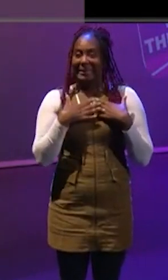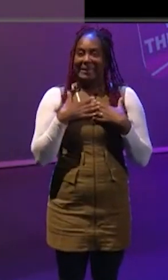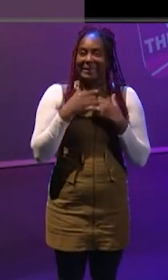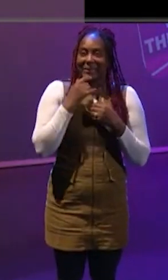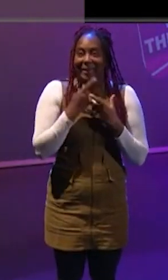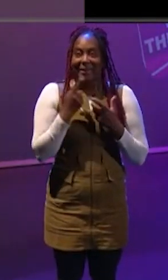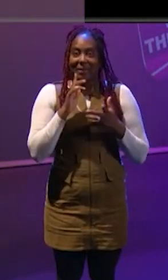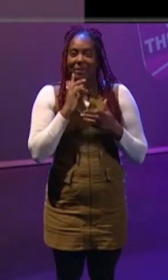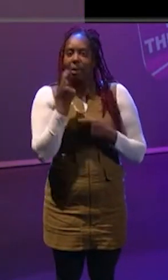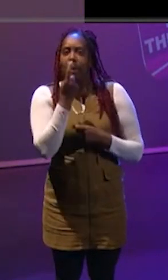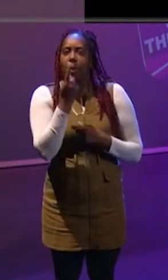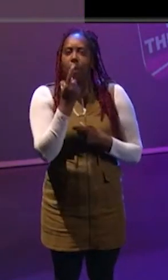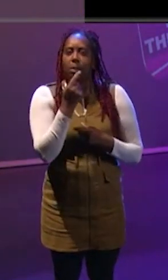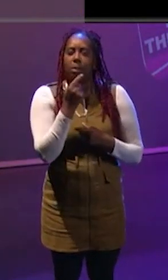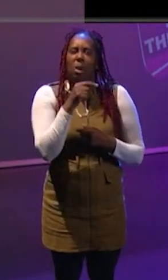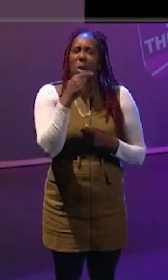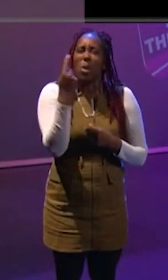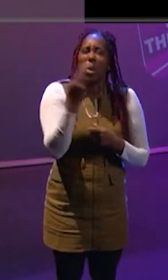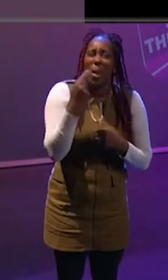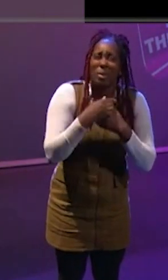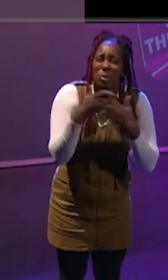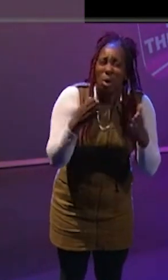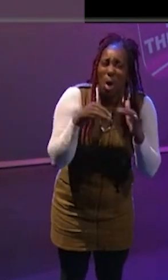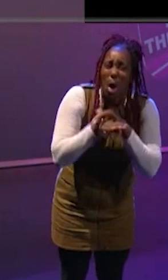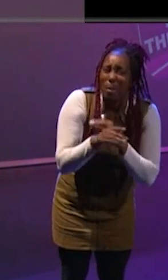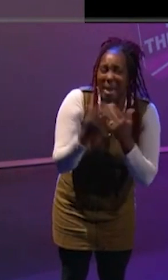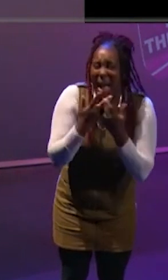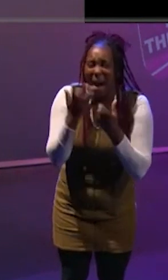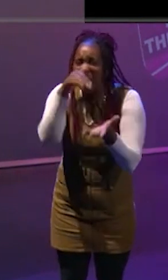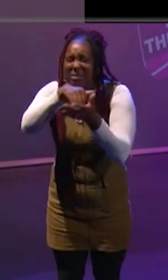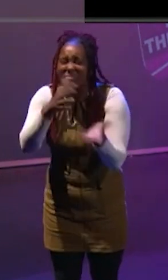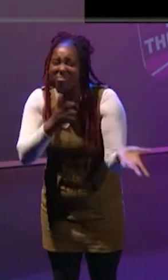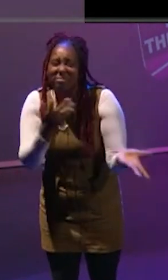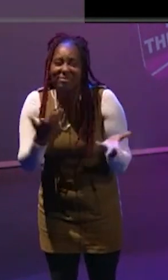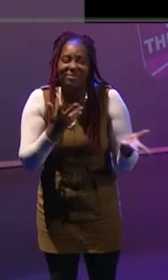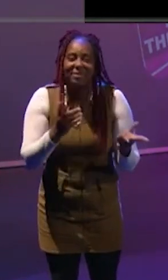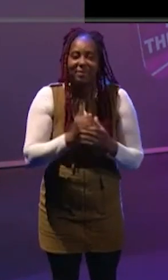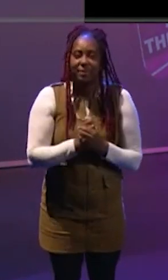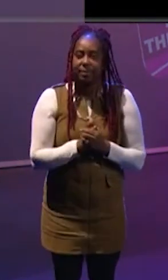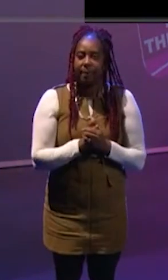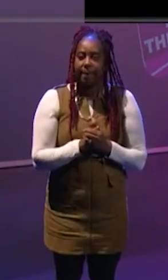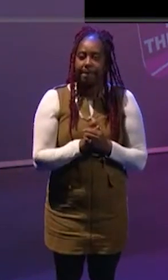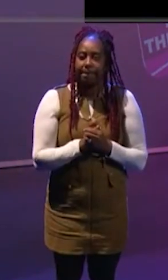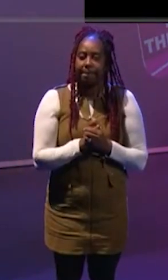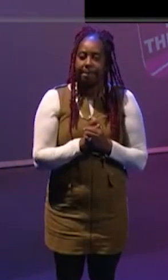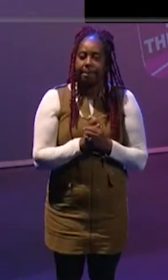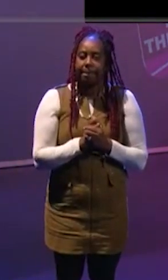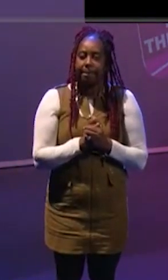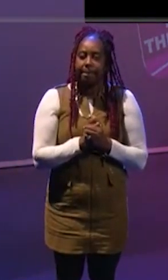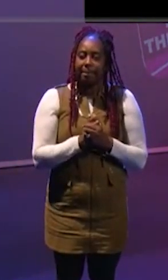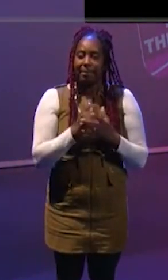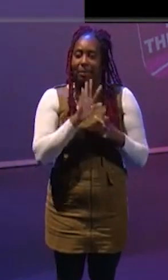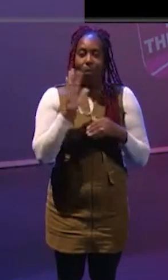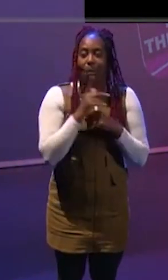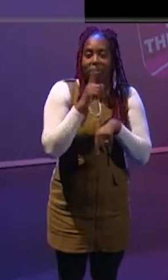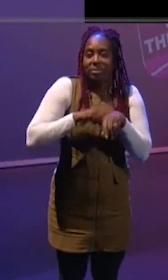to go, who left the door open, and how did I get in here? What happened? But it's all